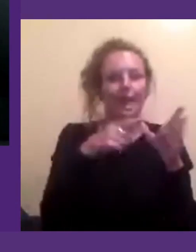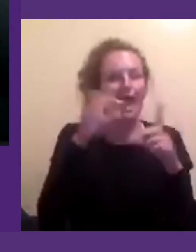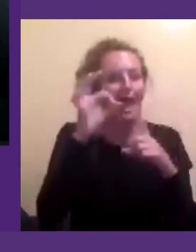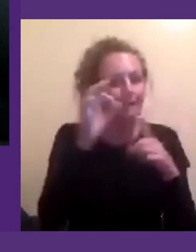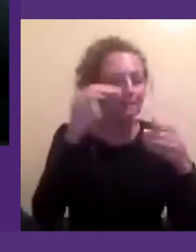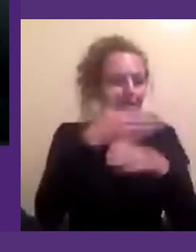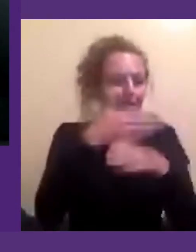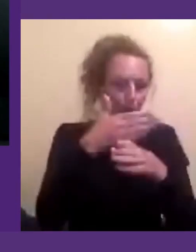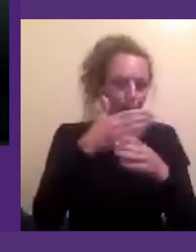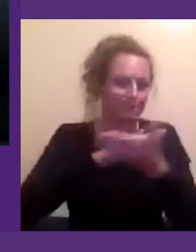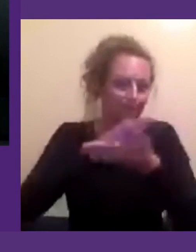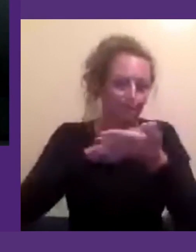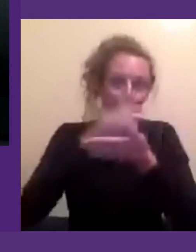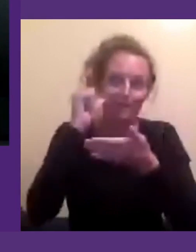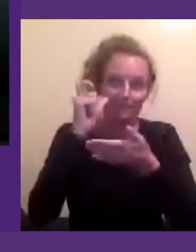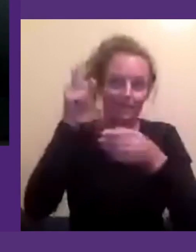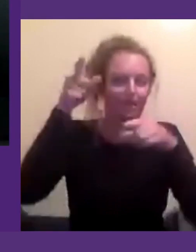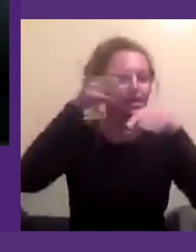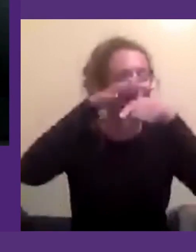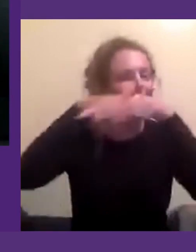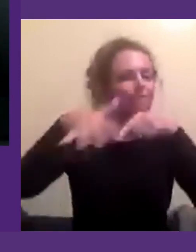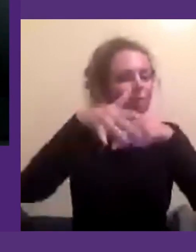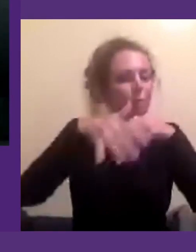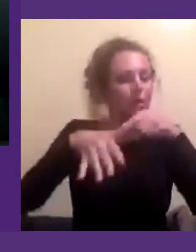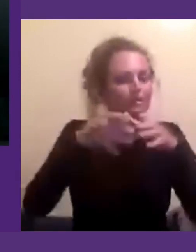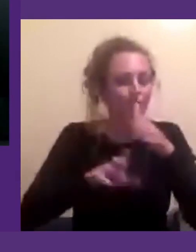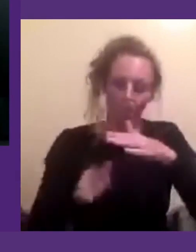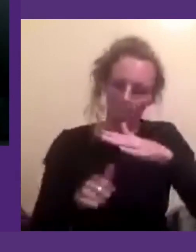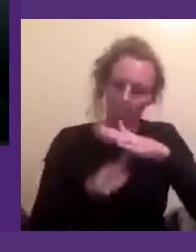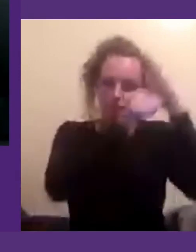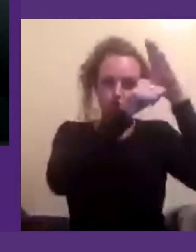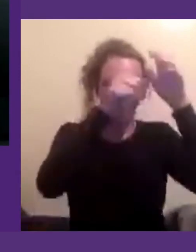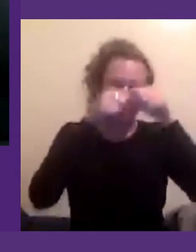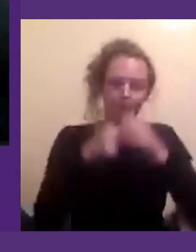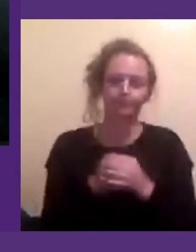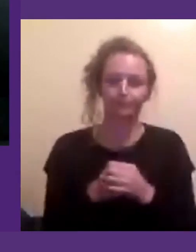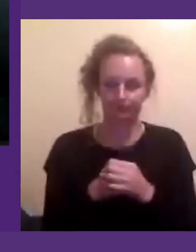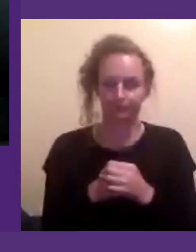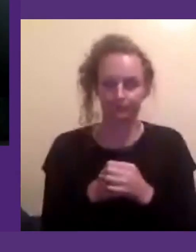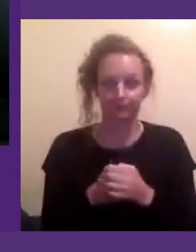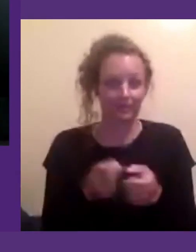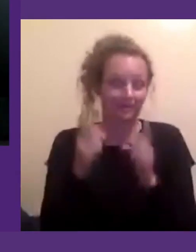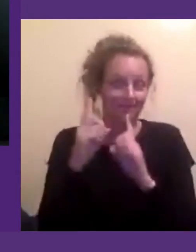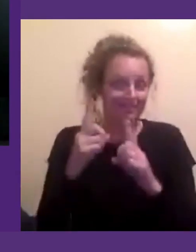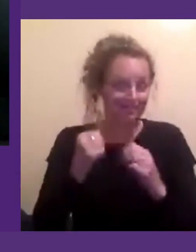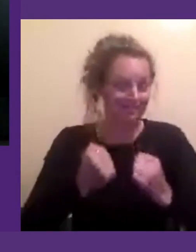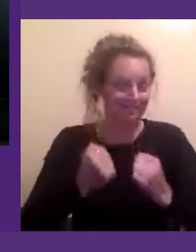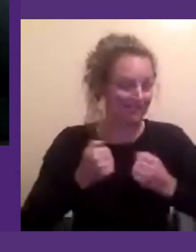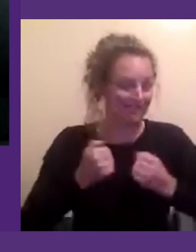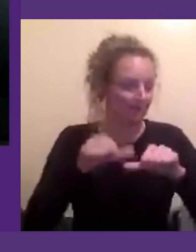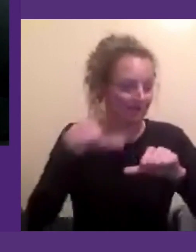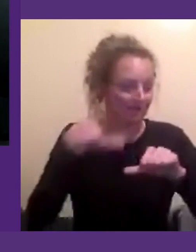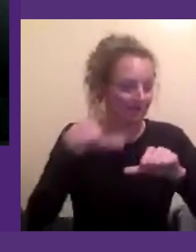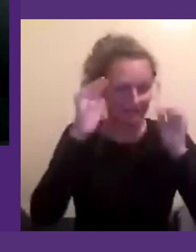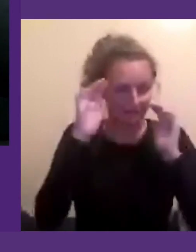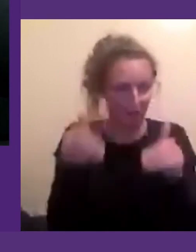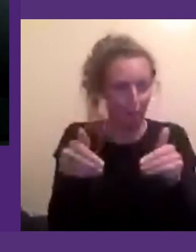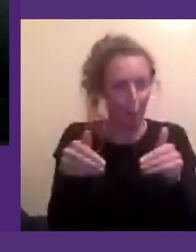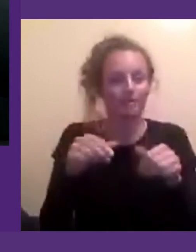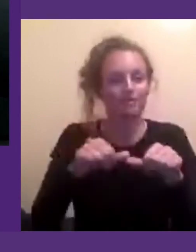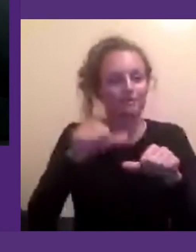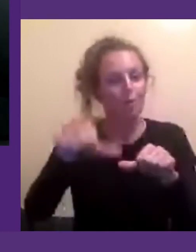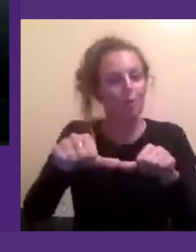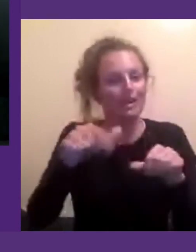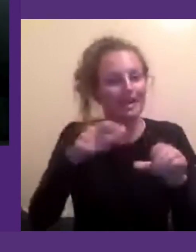there. So yeah, that's my next thing. That's my thing for next year, is to make sure that we're getting more senior disabled talent out there